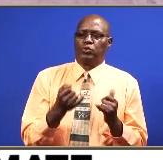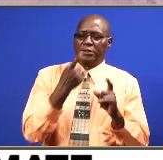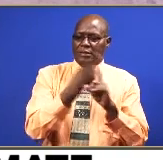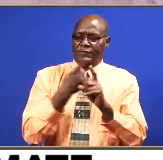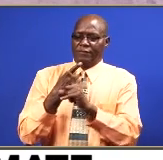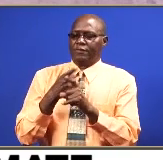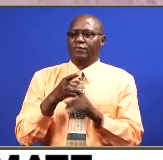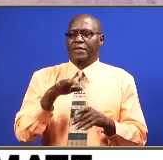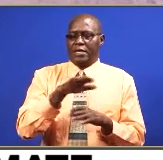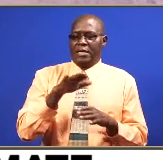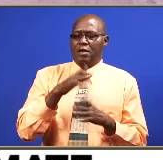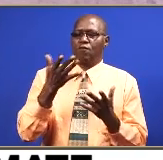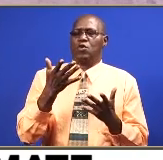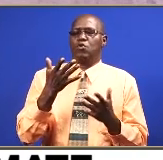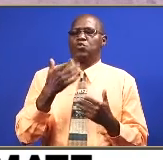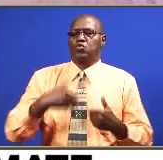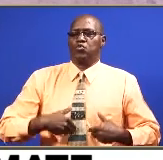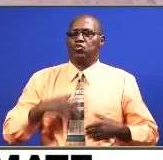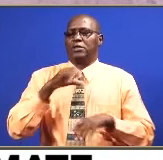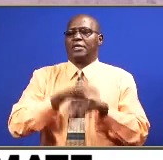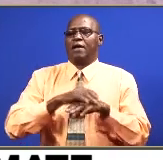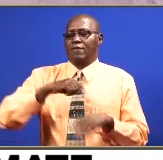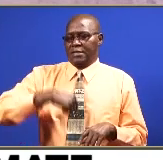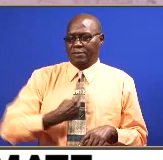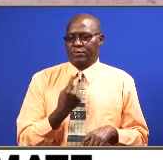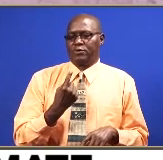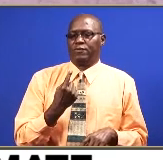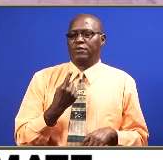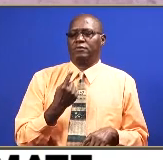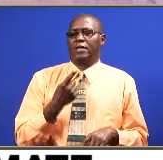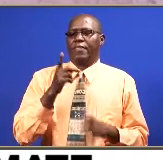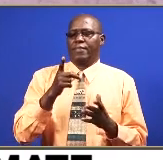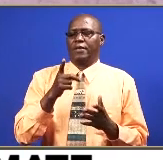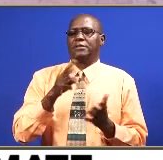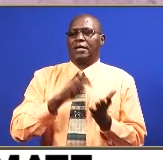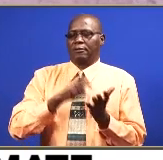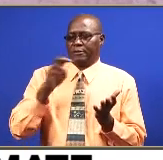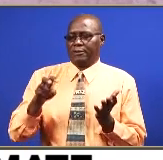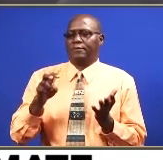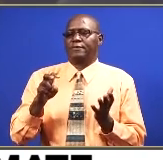and what they do best and turn it to the advantage of generating an income